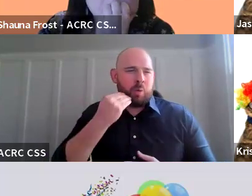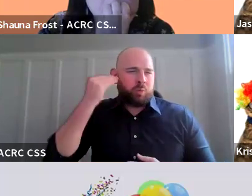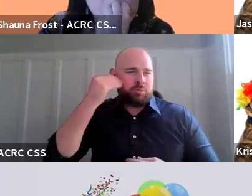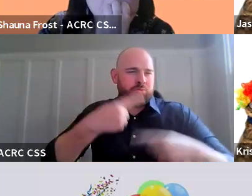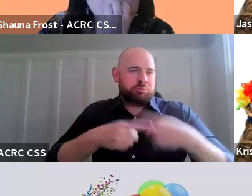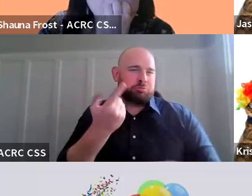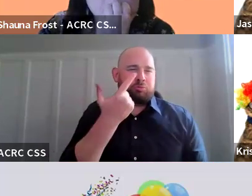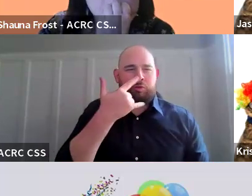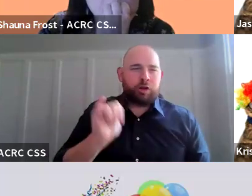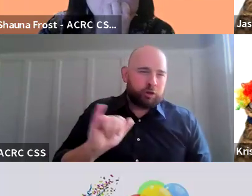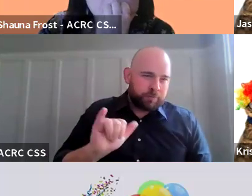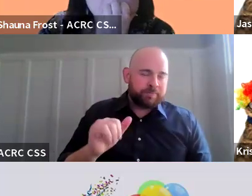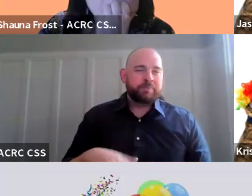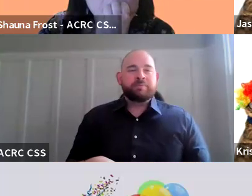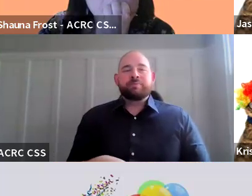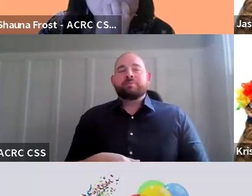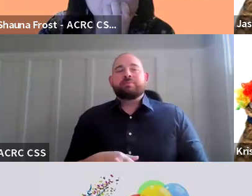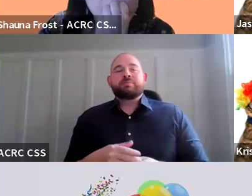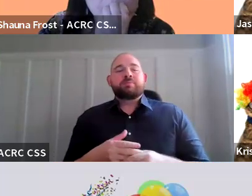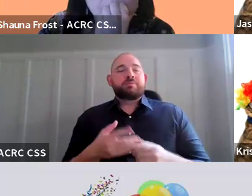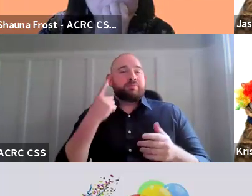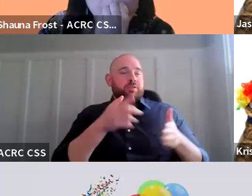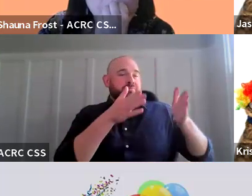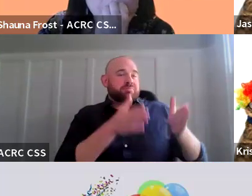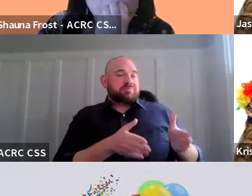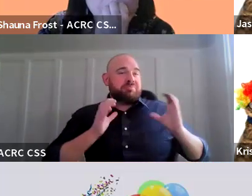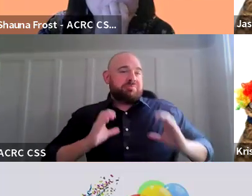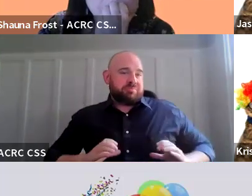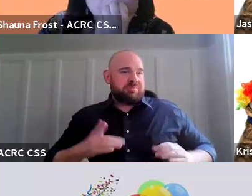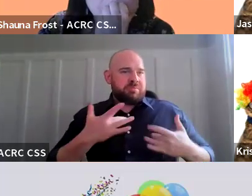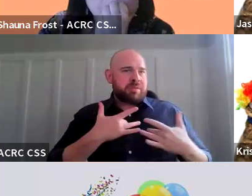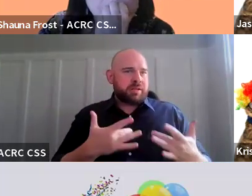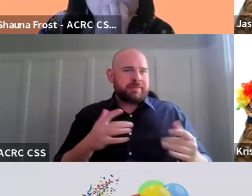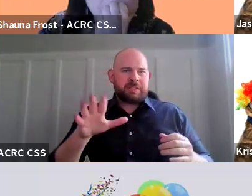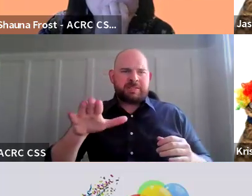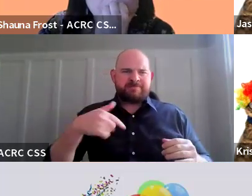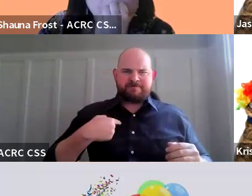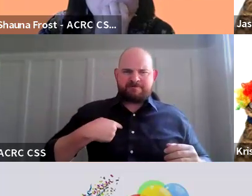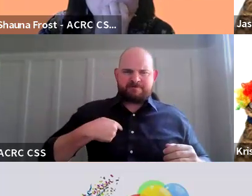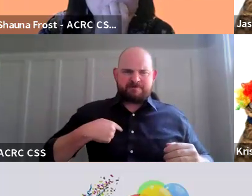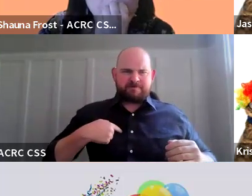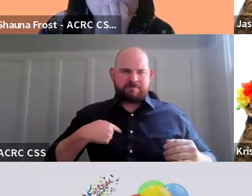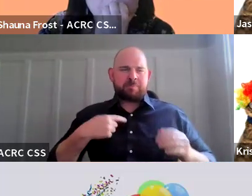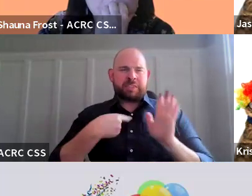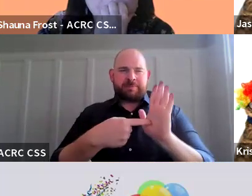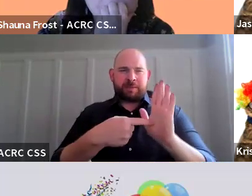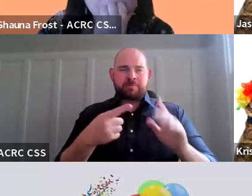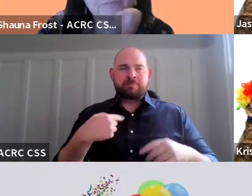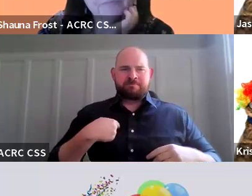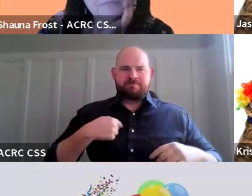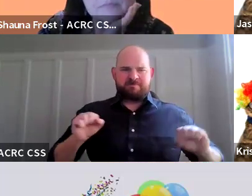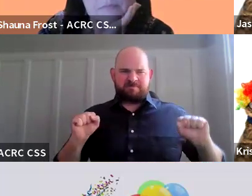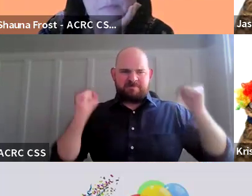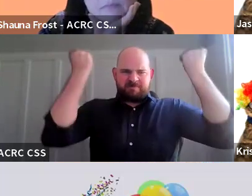communication more difficult. I'll give you an example of what a home sign might look like. So for a consumer who